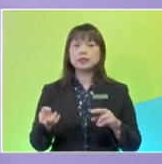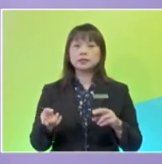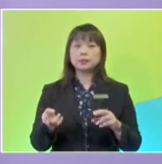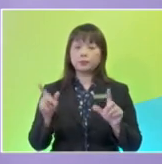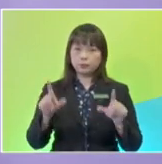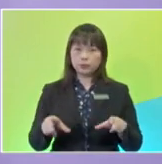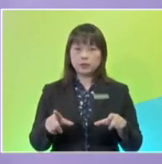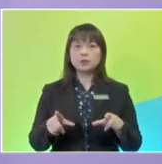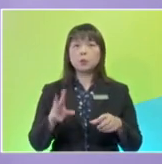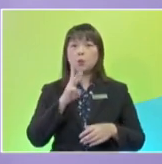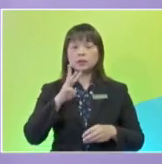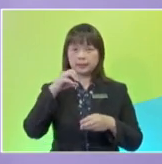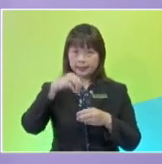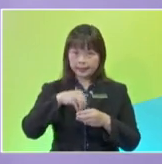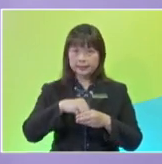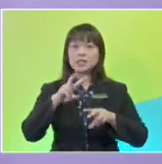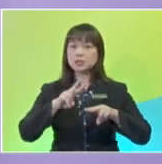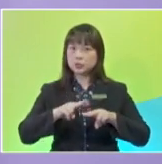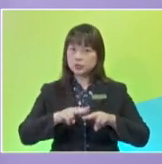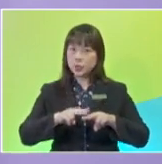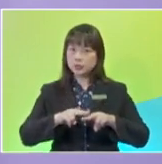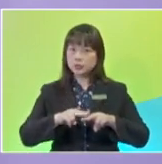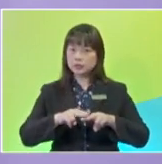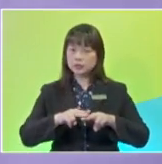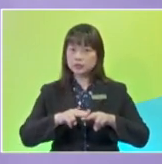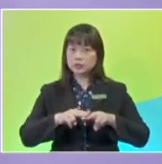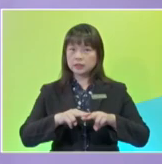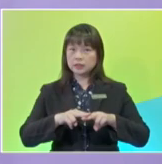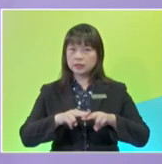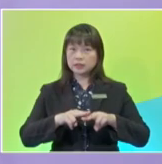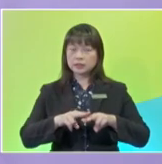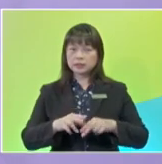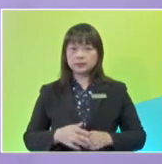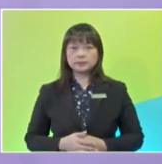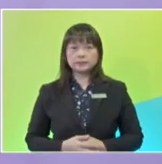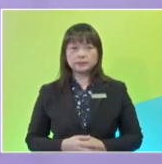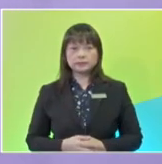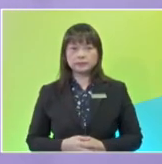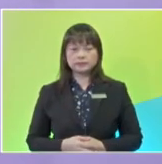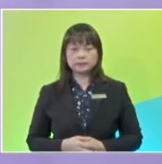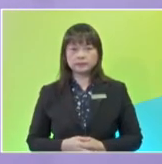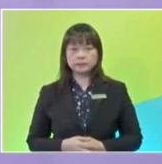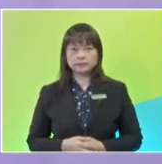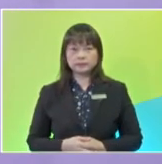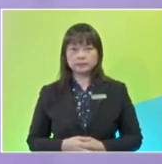pouring. Okay. Some more? Okay, enough? A bit more.